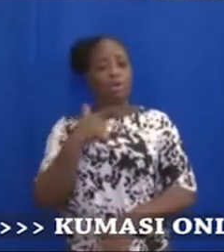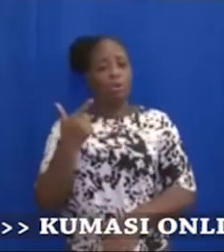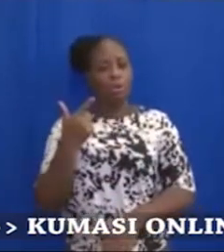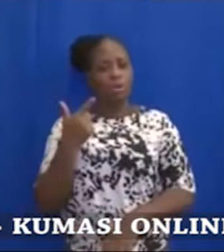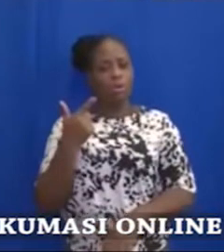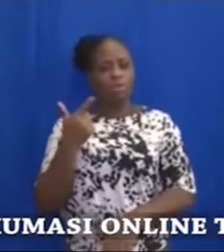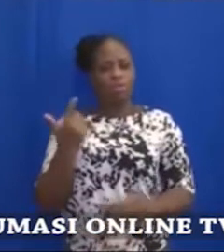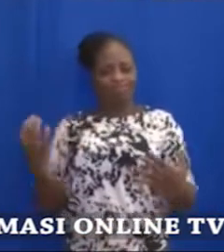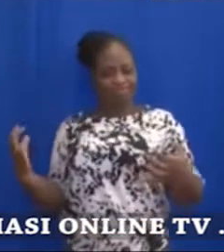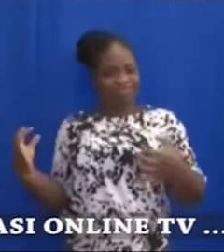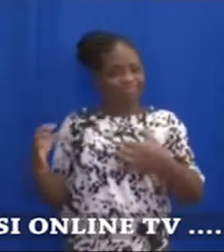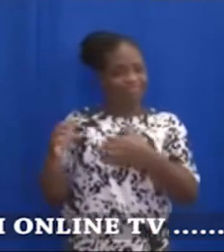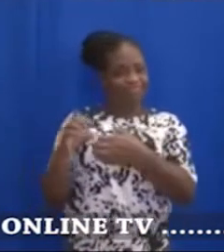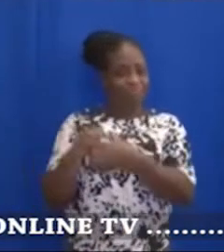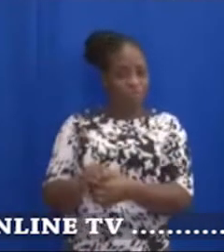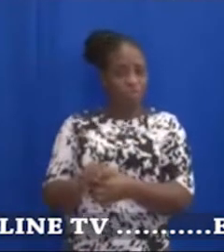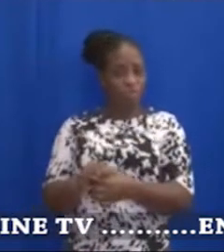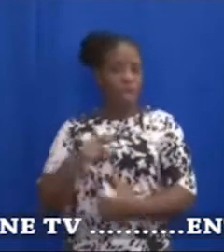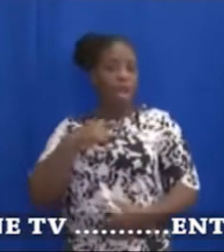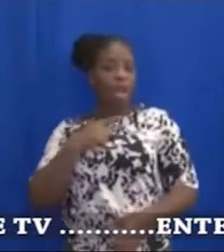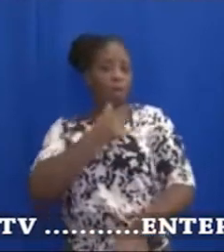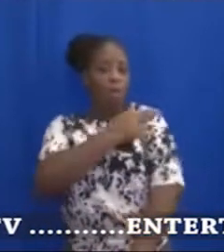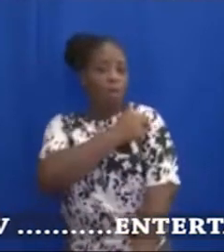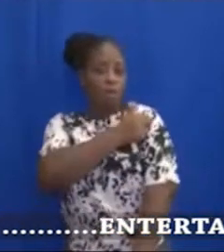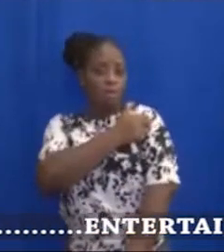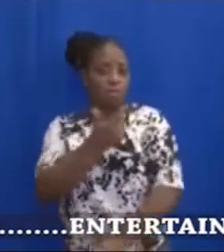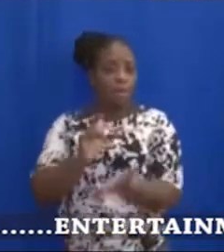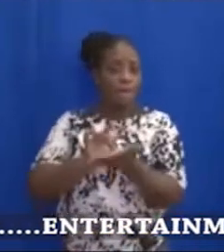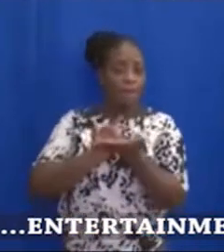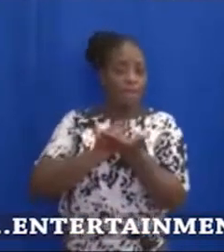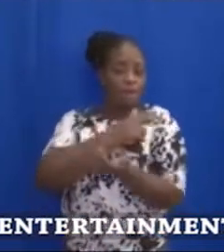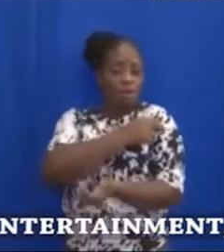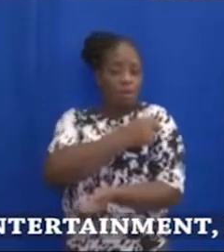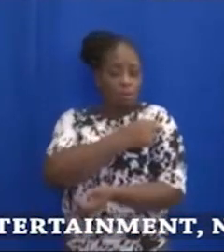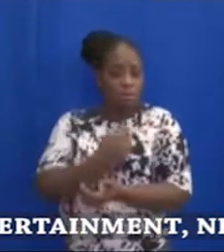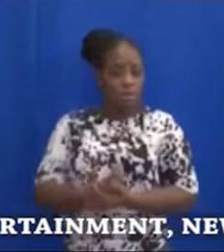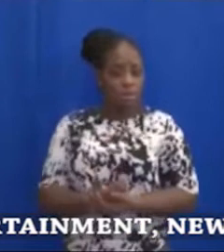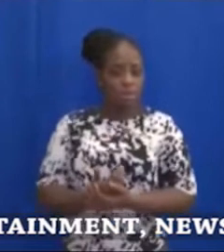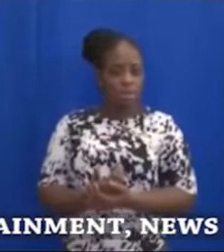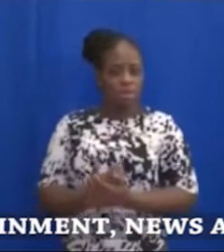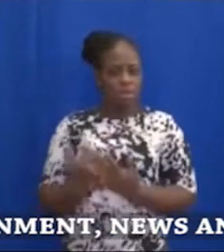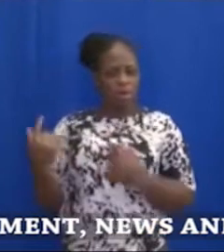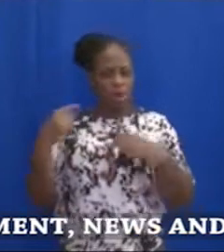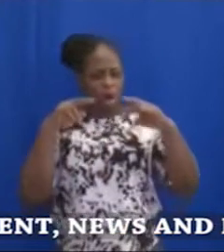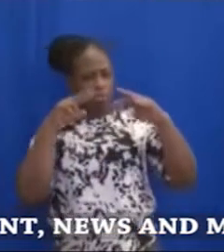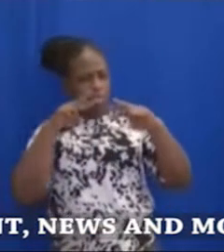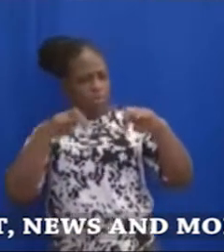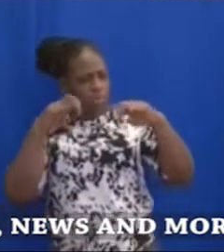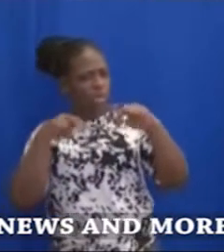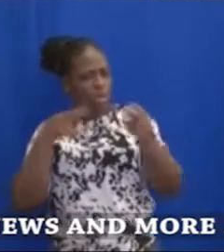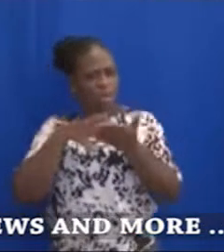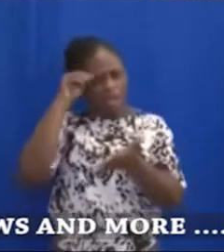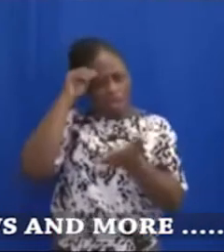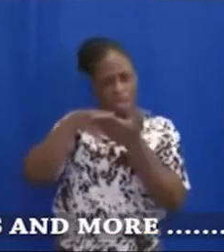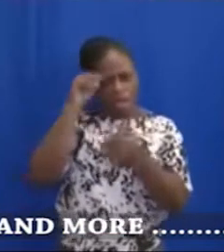collaborating with the Noguchi Memorial Institute for Medical Research, who are studying the genetic makeup of the virus in